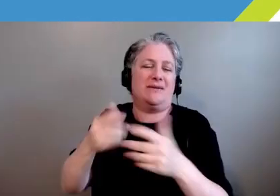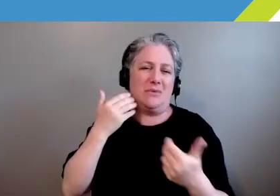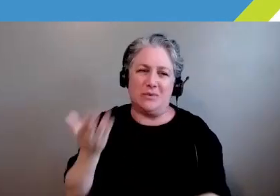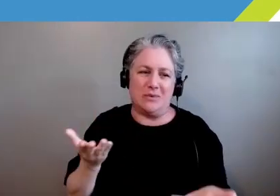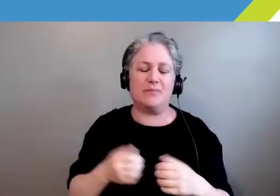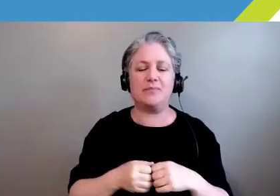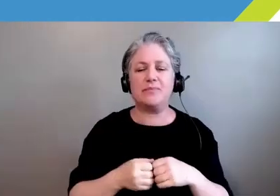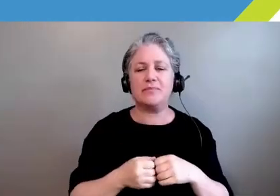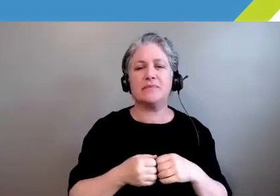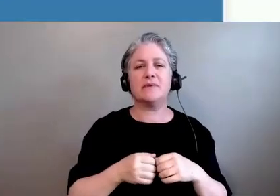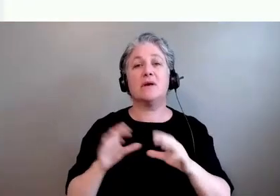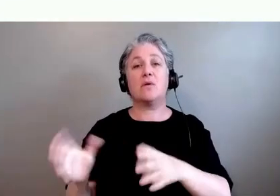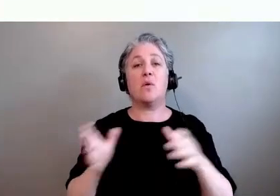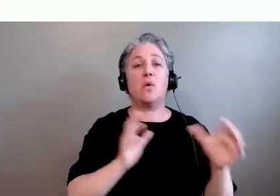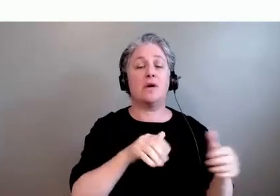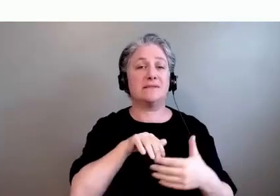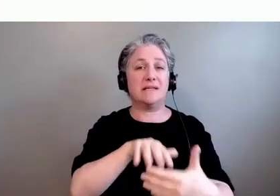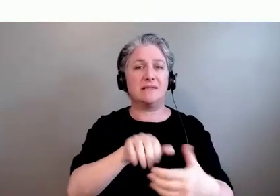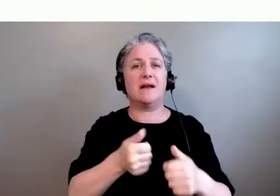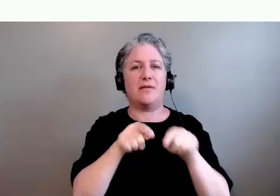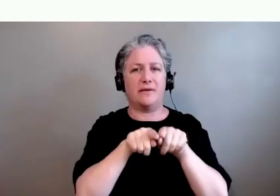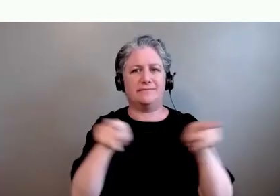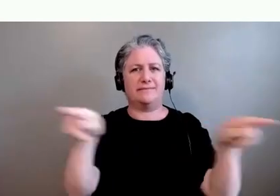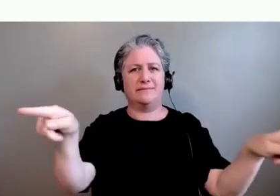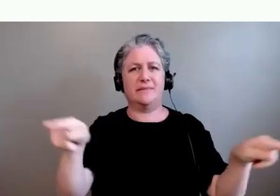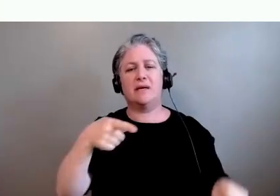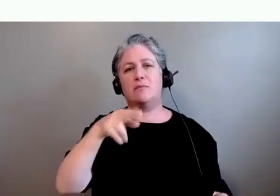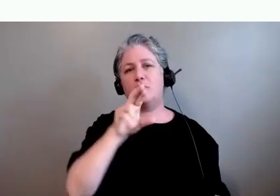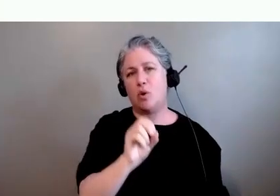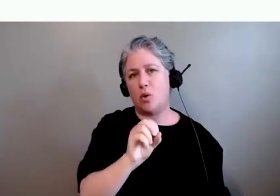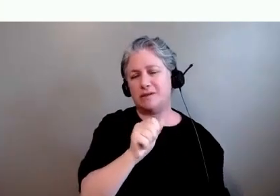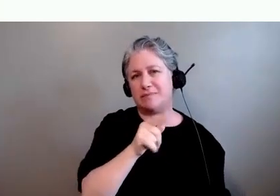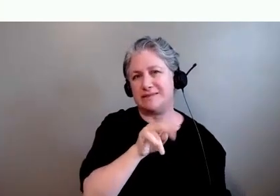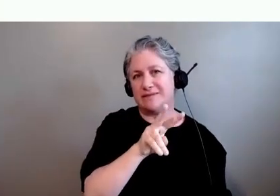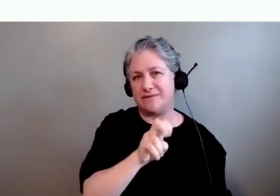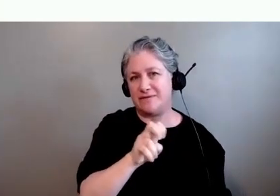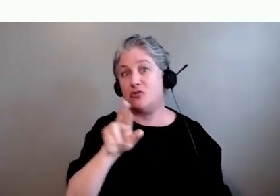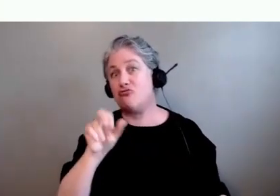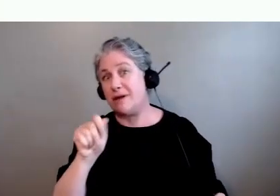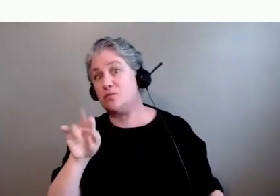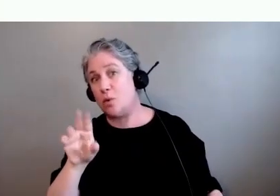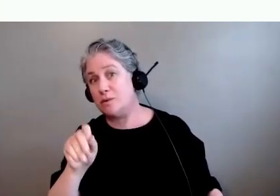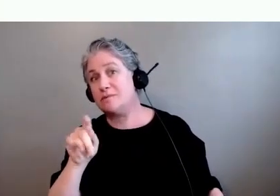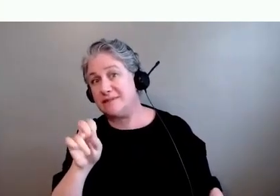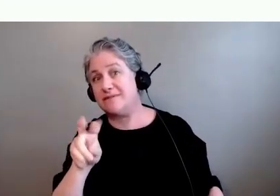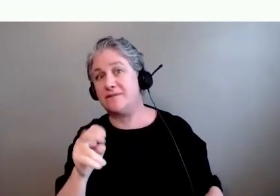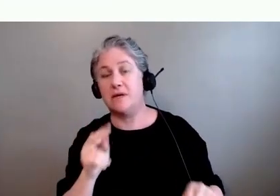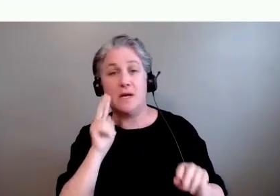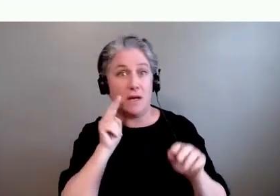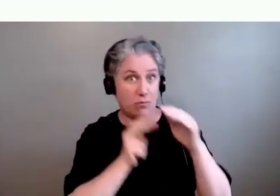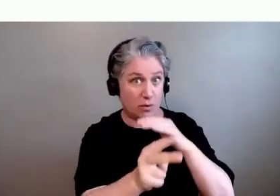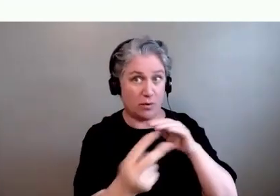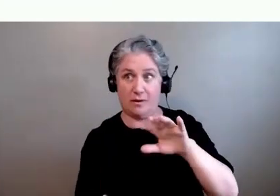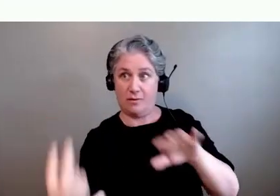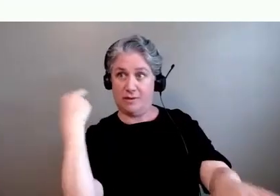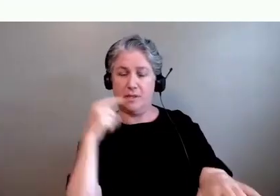Within cohort studies, there's another big branch point. There's a distinction between prospective and retrospective cohort studies. Prospective studies are generally considered